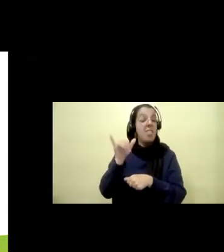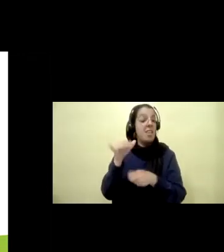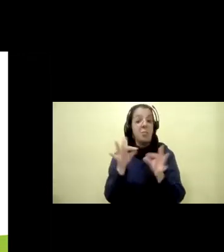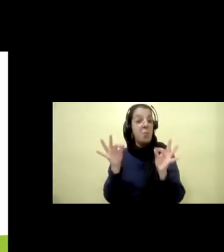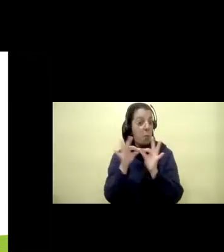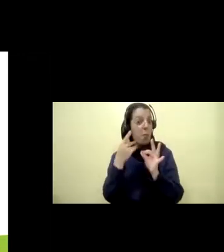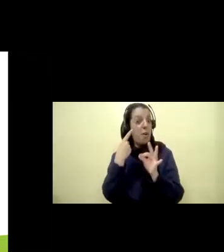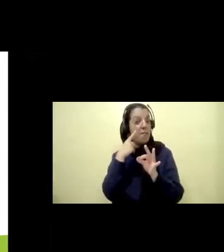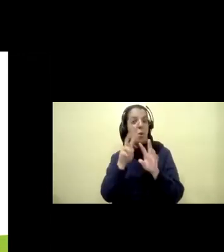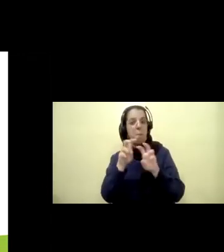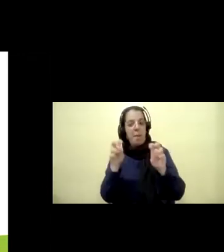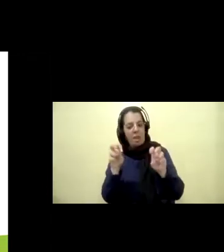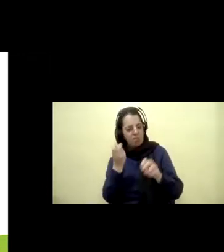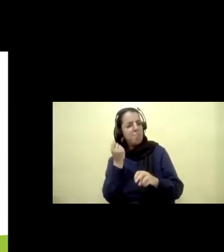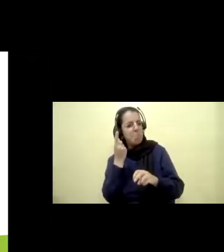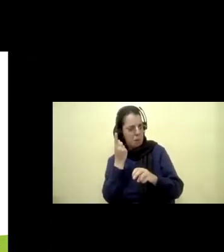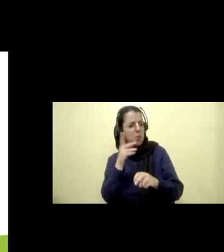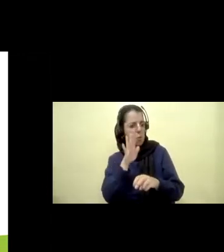panel to see.